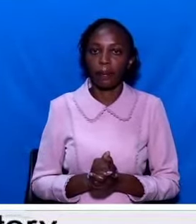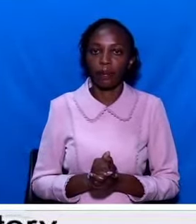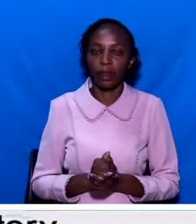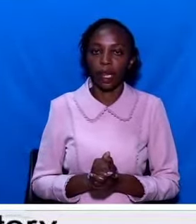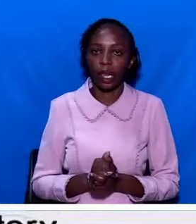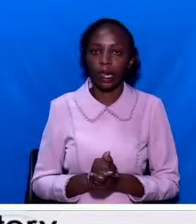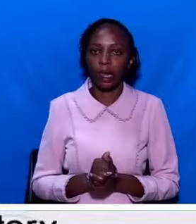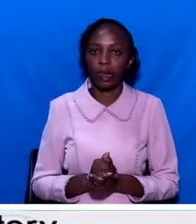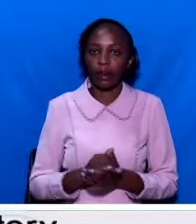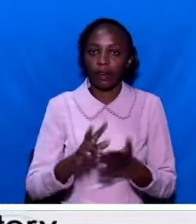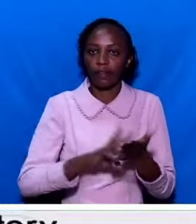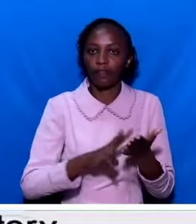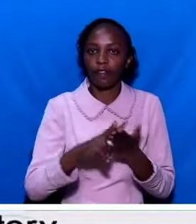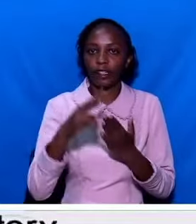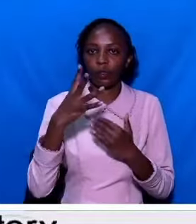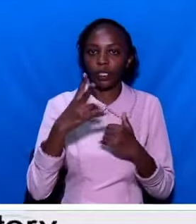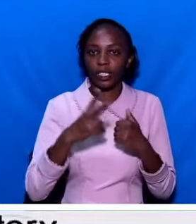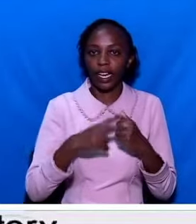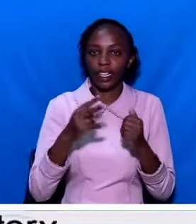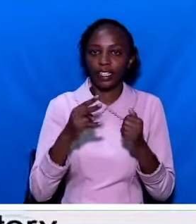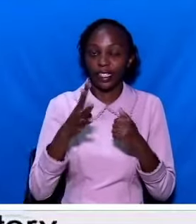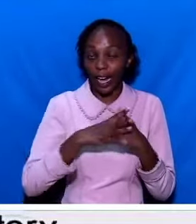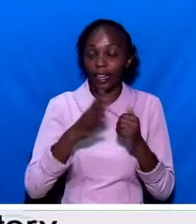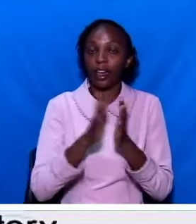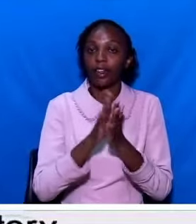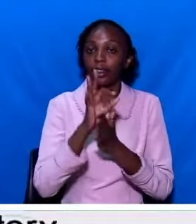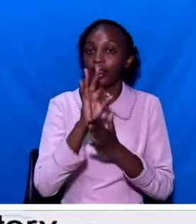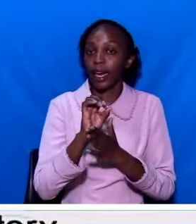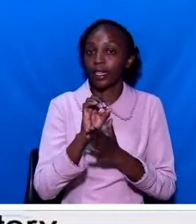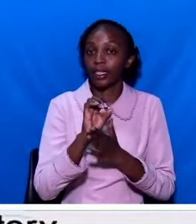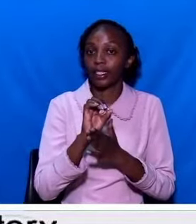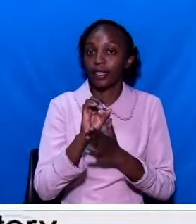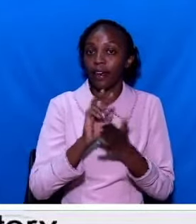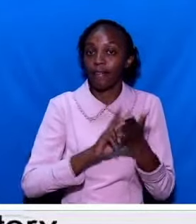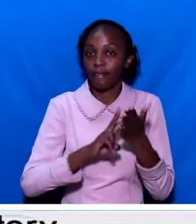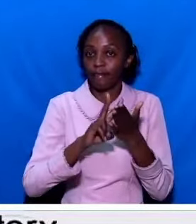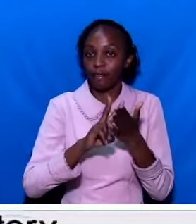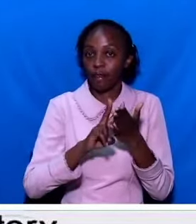Verse 29 and 30 says this of Romans chapter 8.